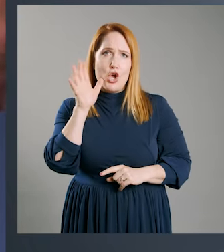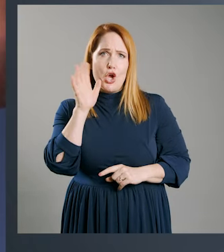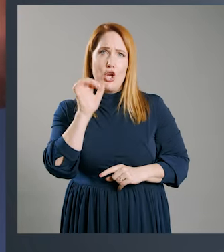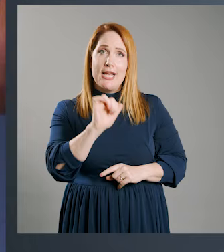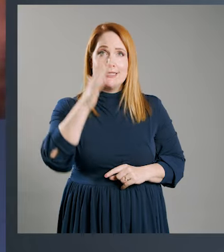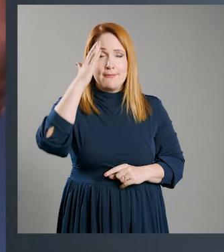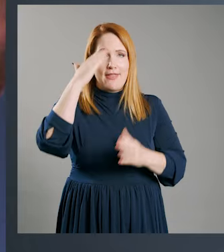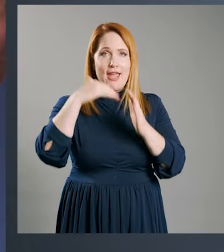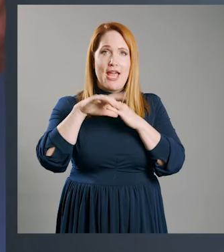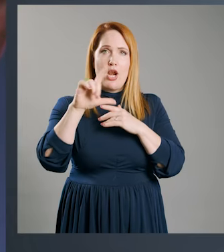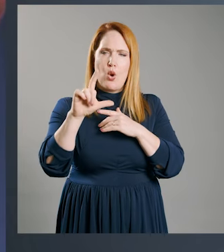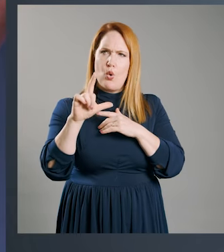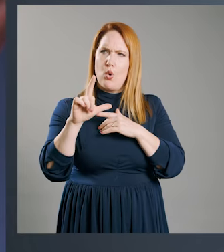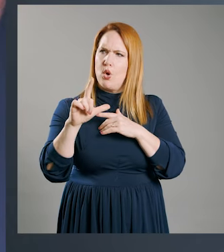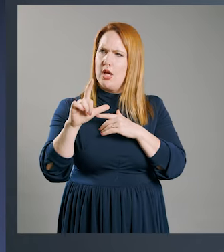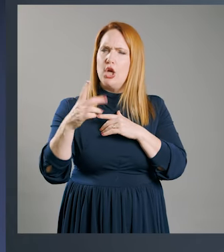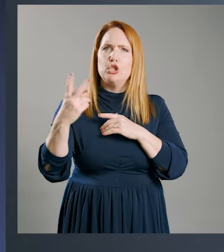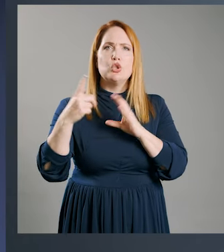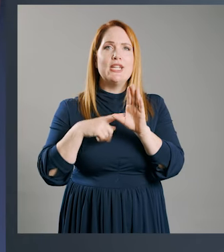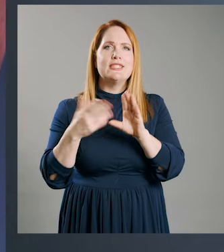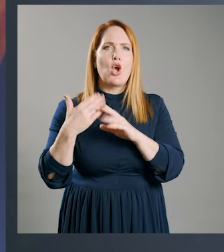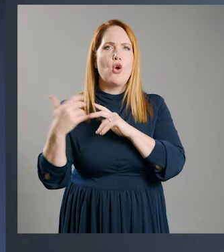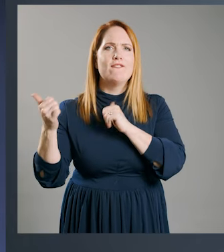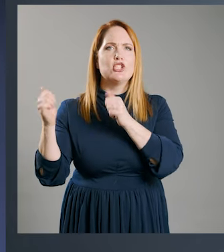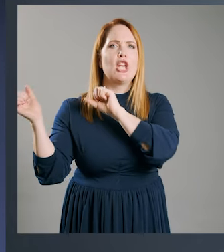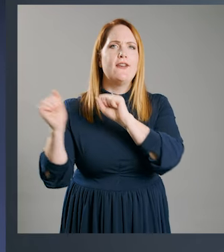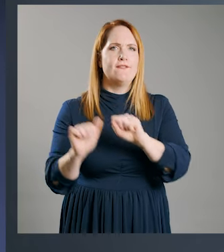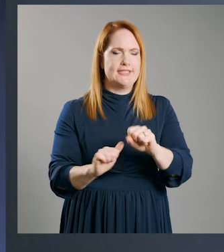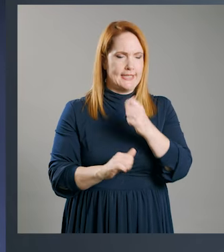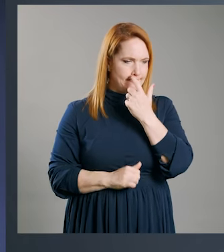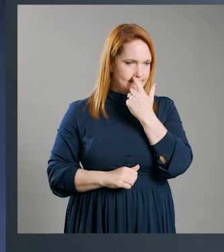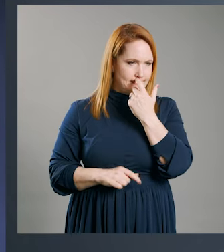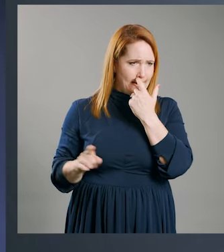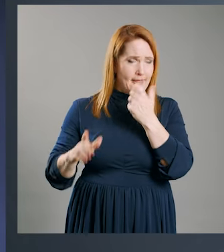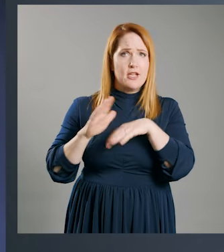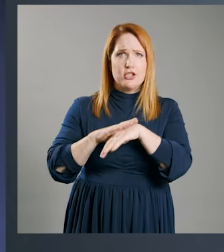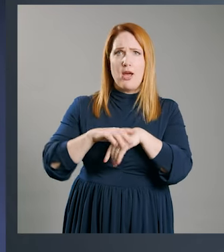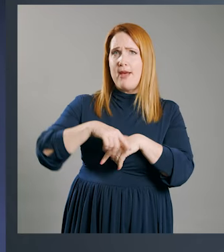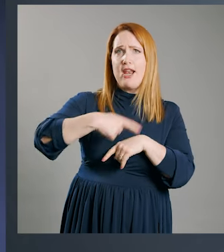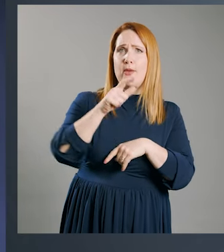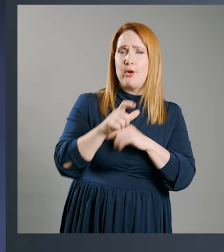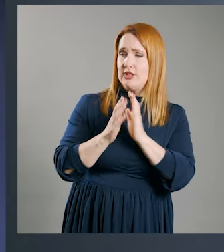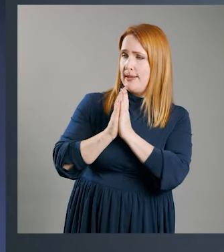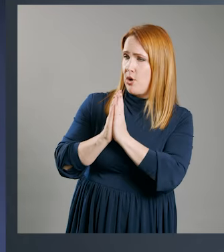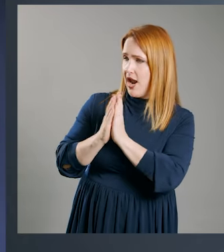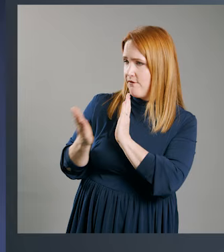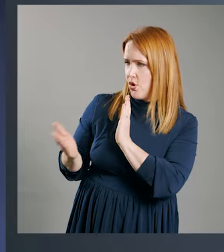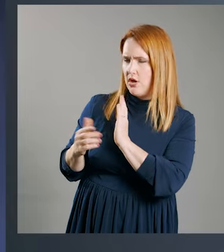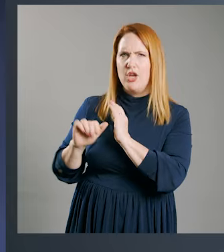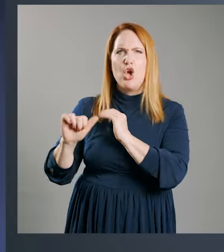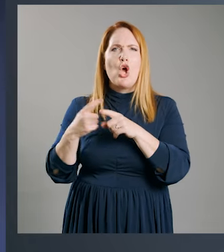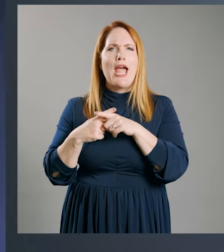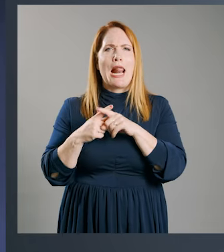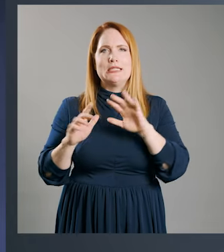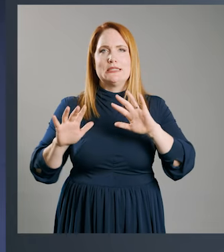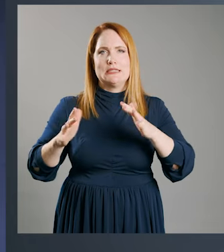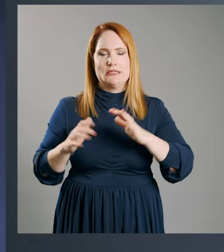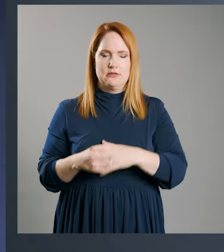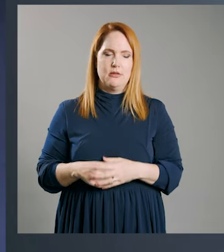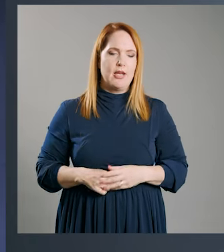Eduardo's mother-in-law had visited from Brazil a couple of years before, and somebody had randomly prayed for her. She doesn't have good